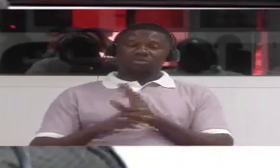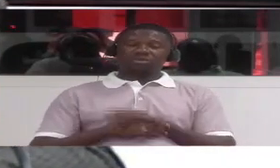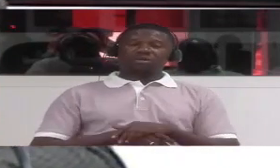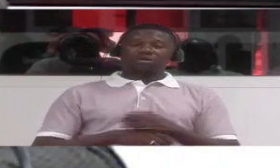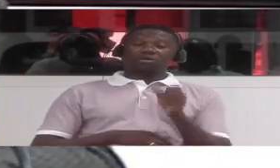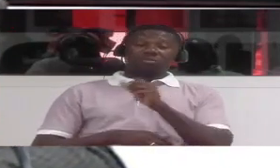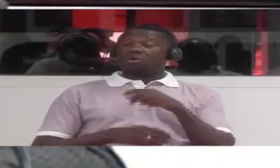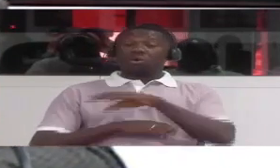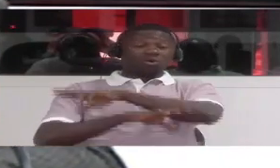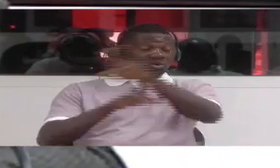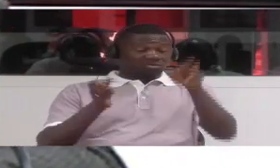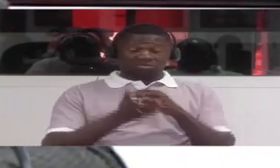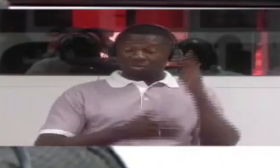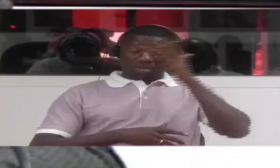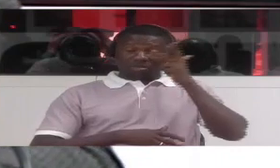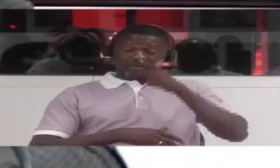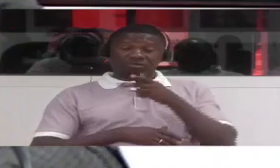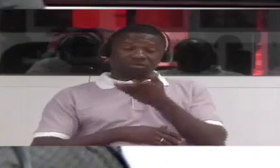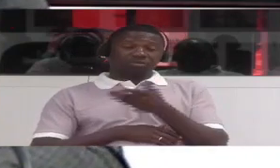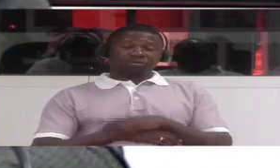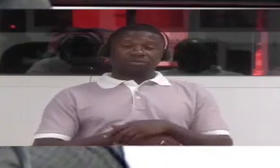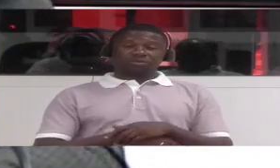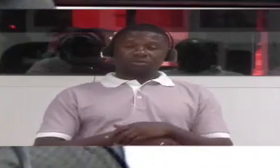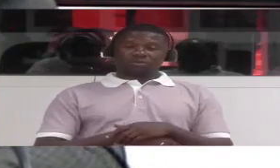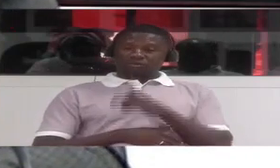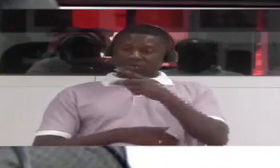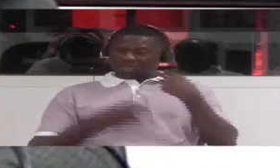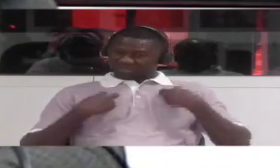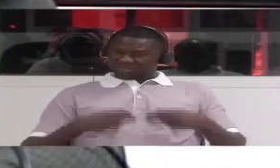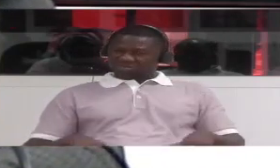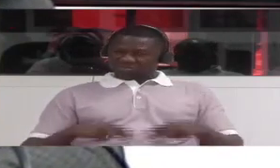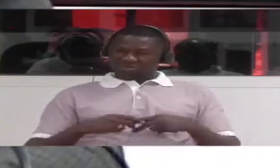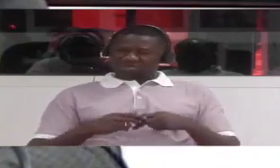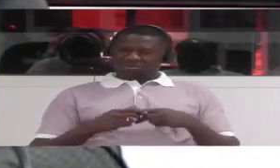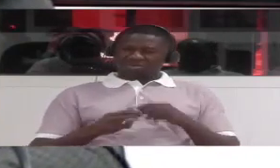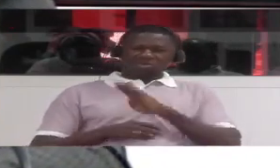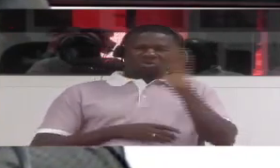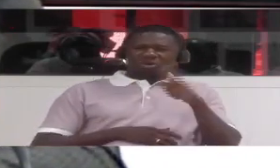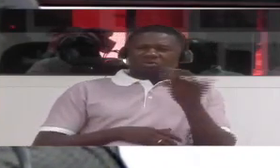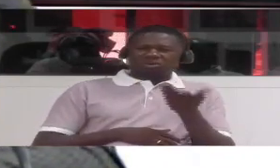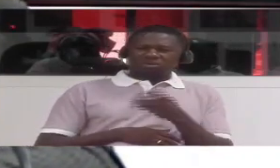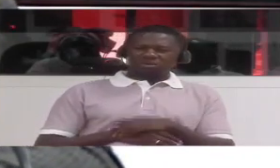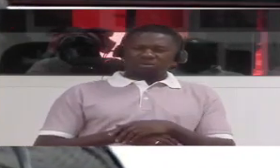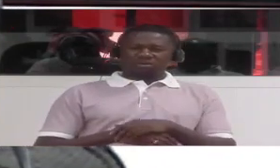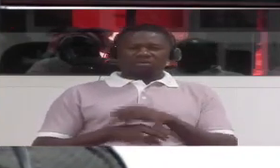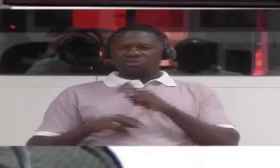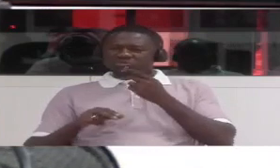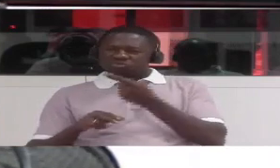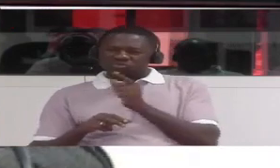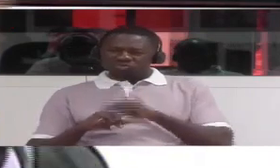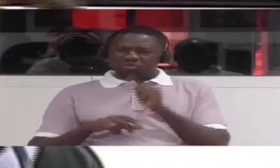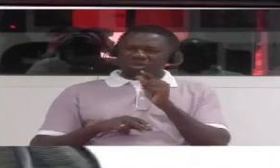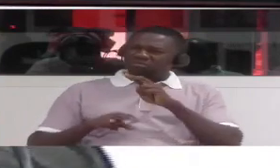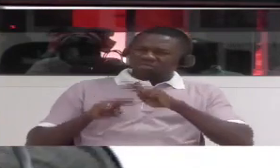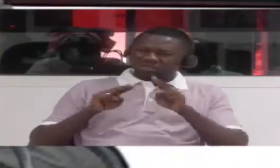they dressed in the same color of attire or different colors? Green, some black, but differently. They were not in